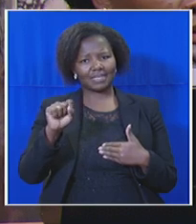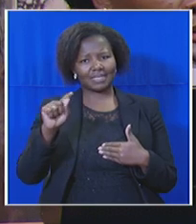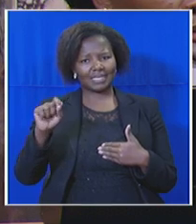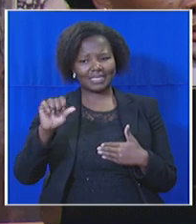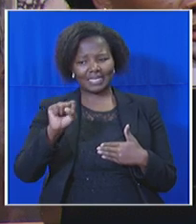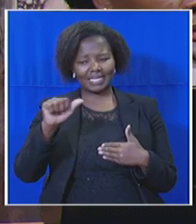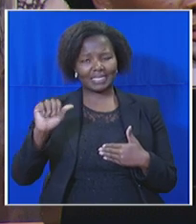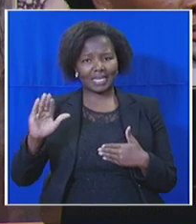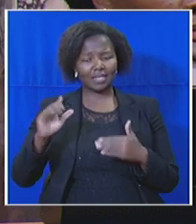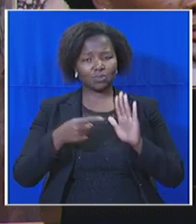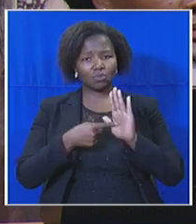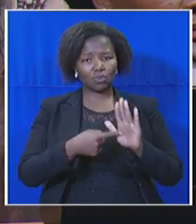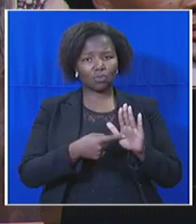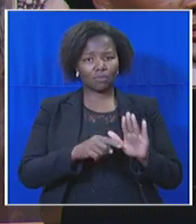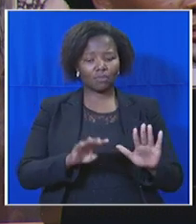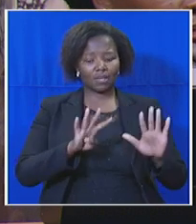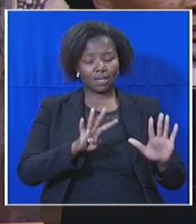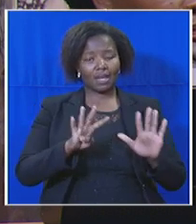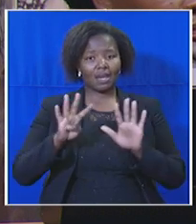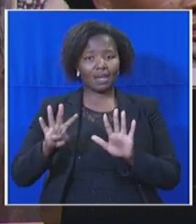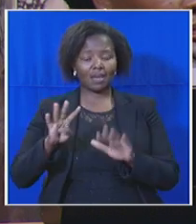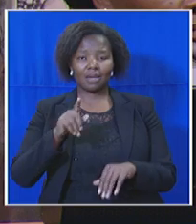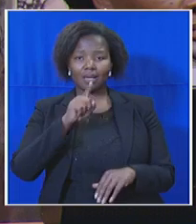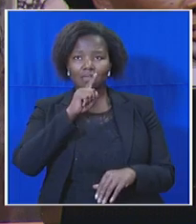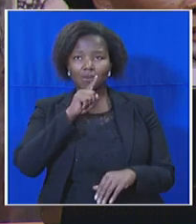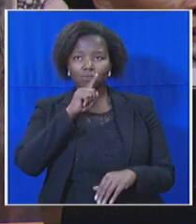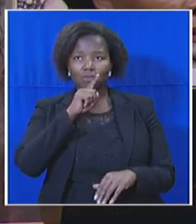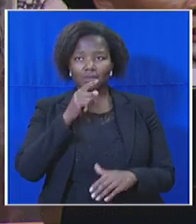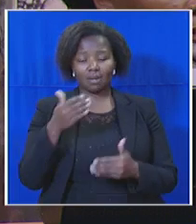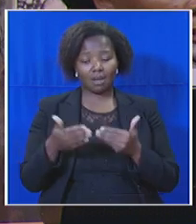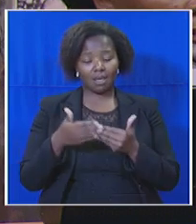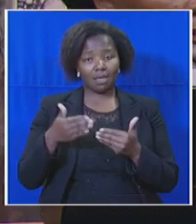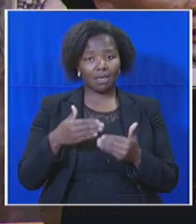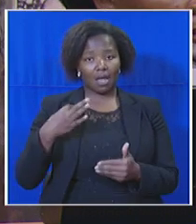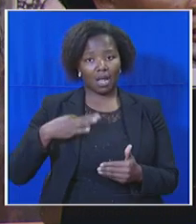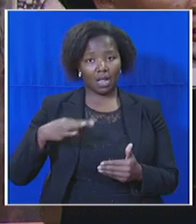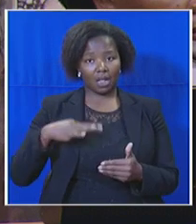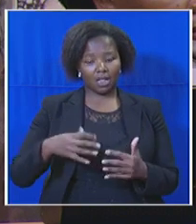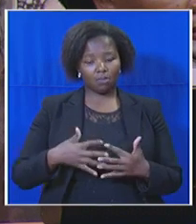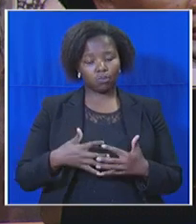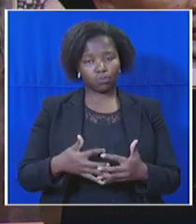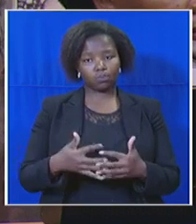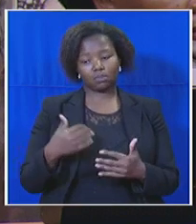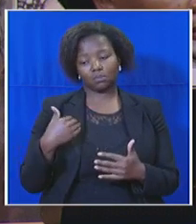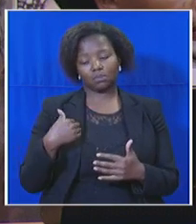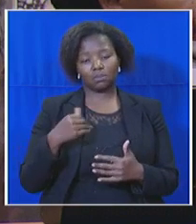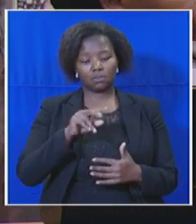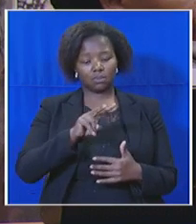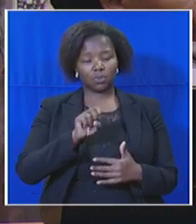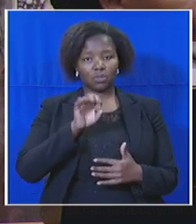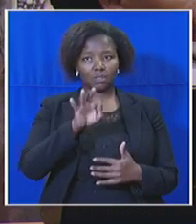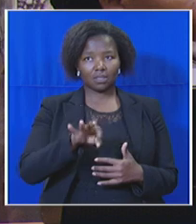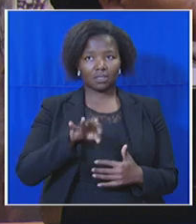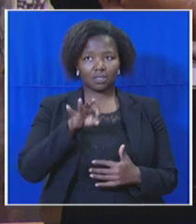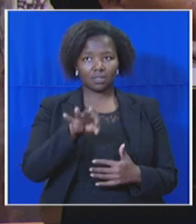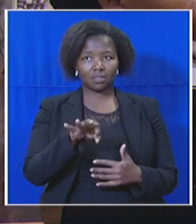than 99,000 teenagers fell pregnant in 2013. The data forms part of